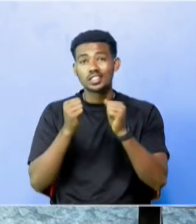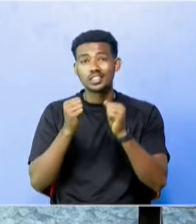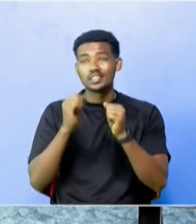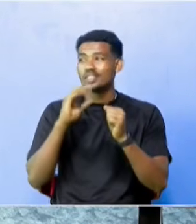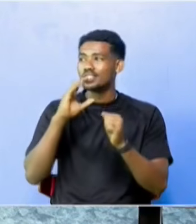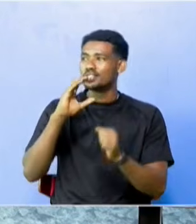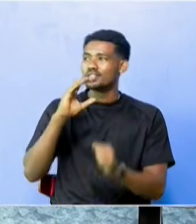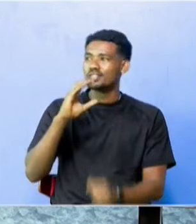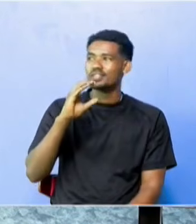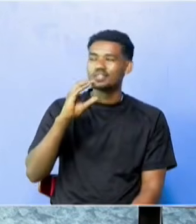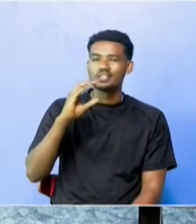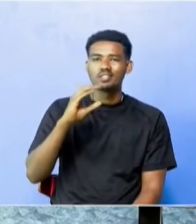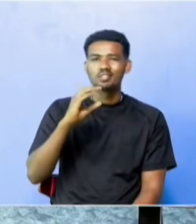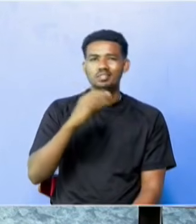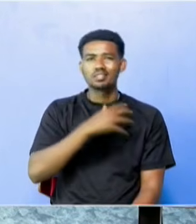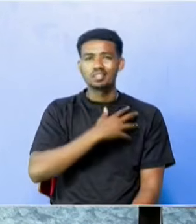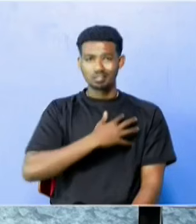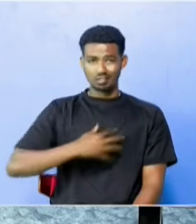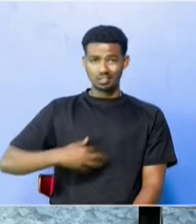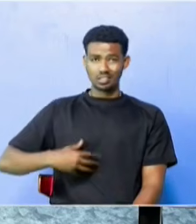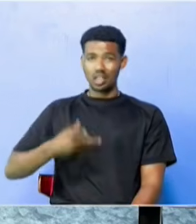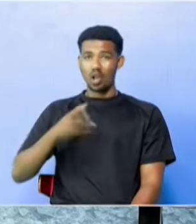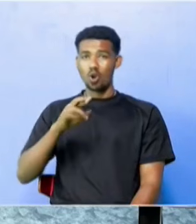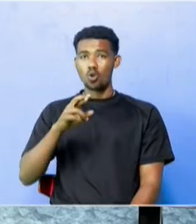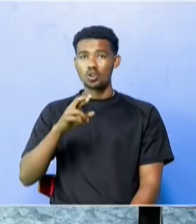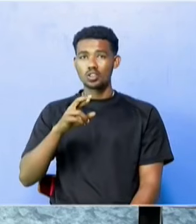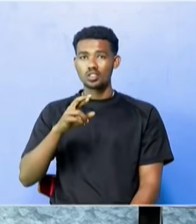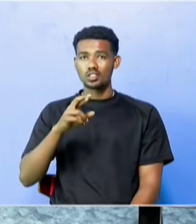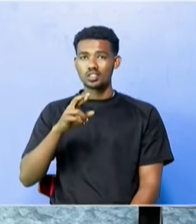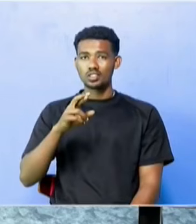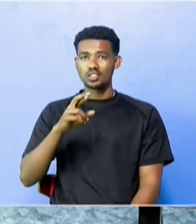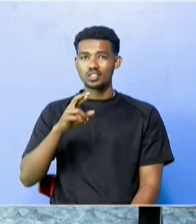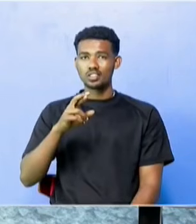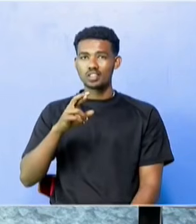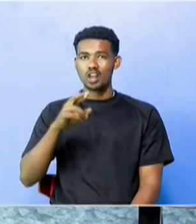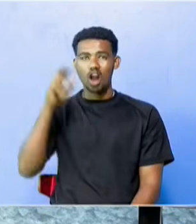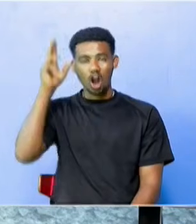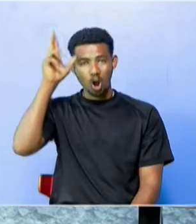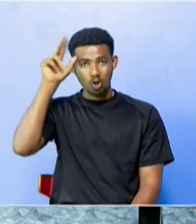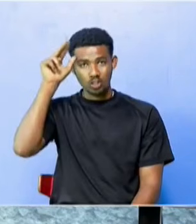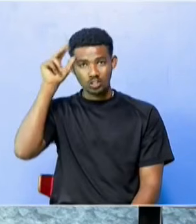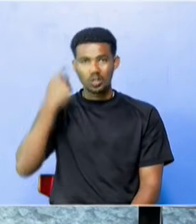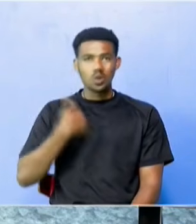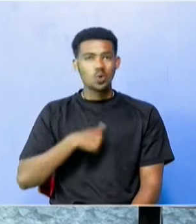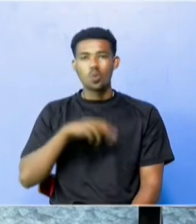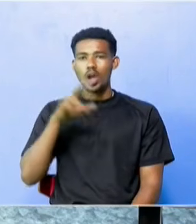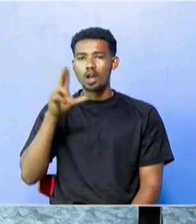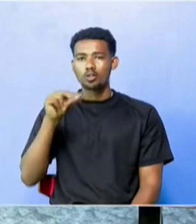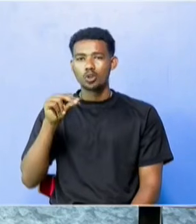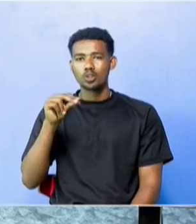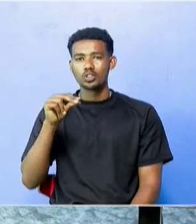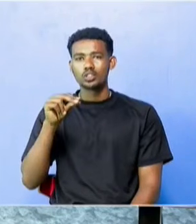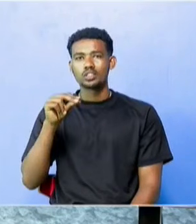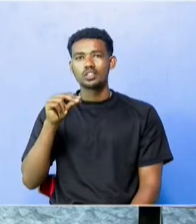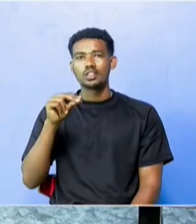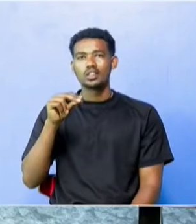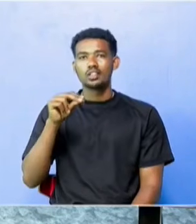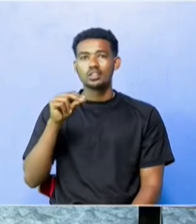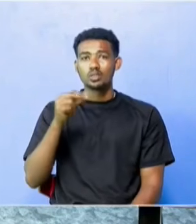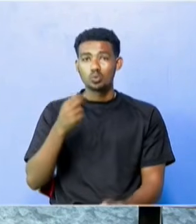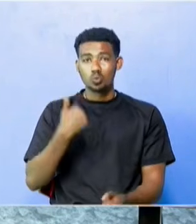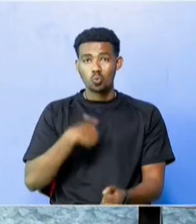a horse? This time, be careful. We are not comparing cheetah and a